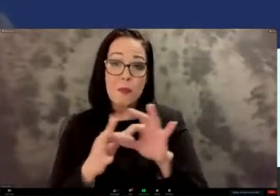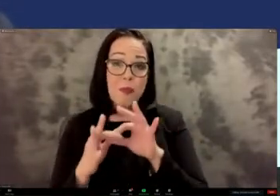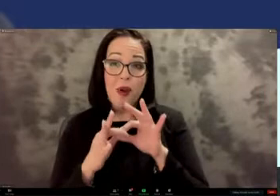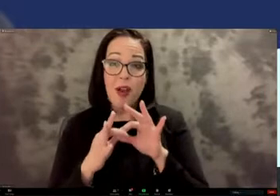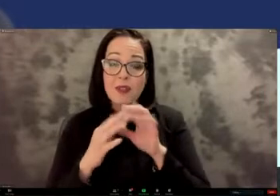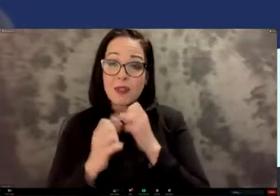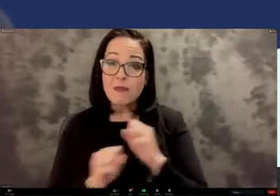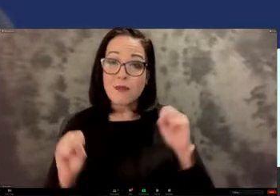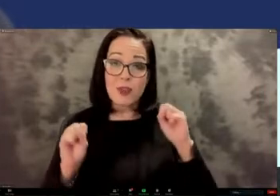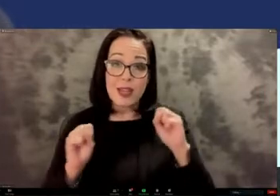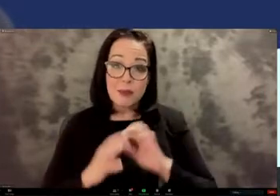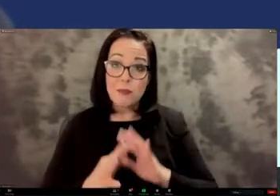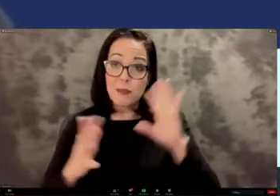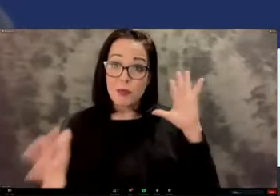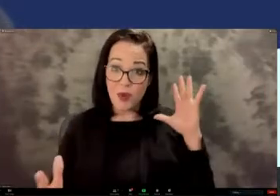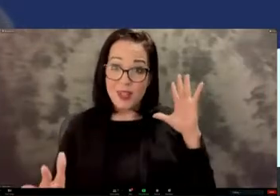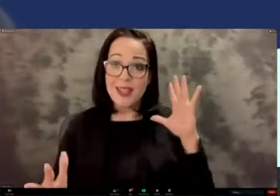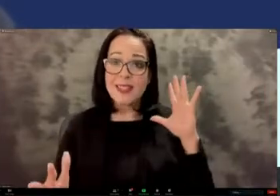or broken.